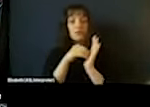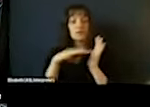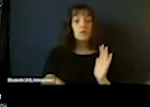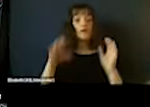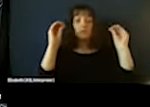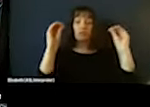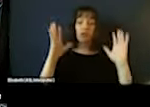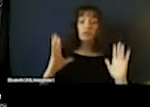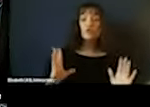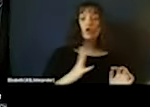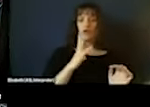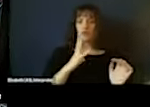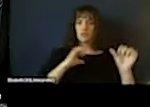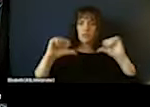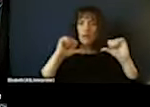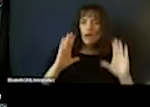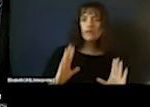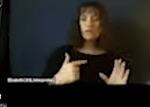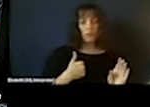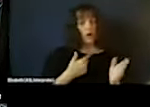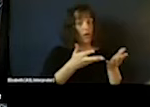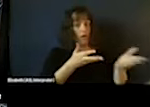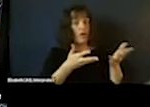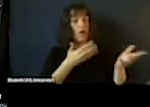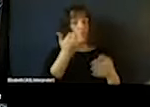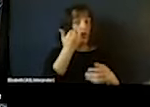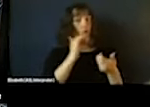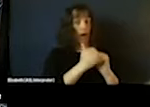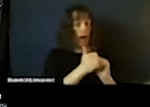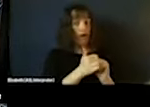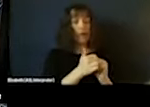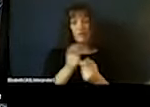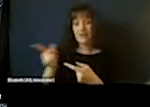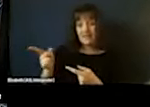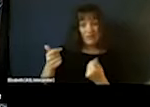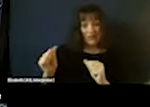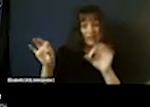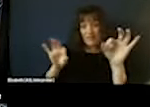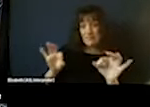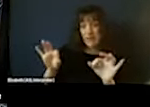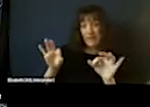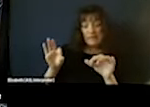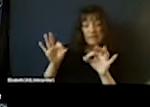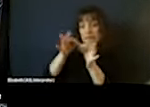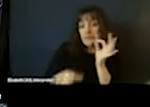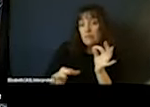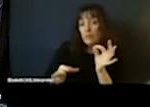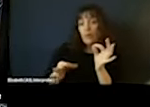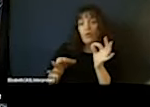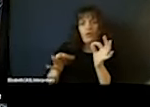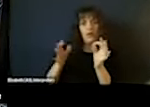So I'm kind of good to do that, but I'm not good to even explain some little thing to my nephew and